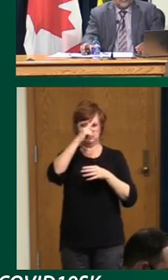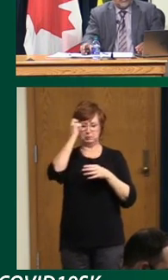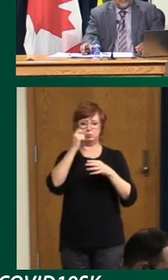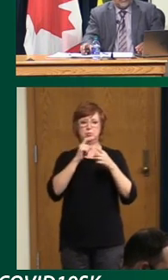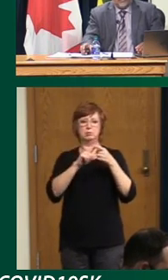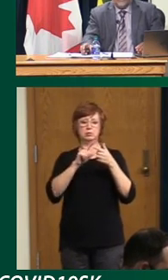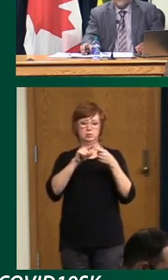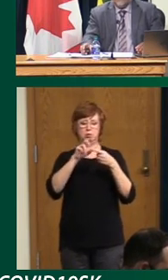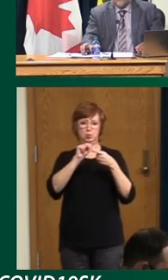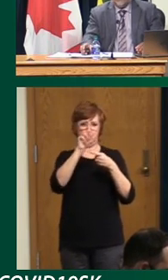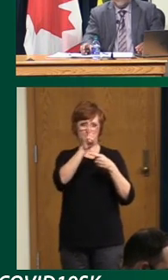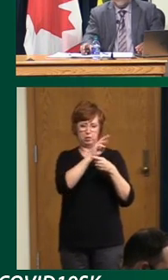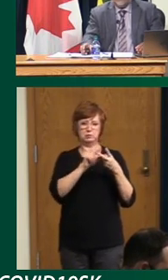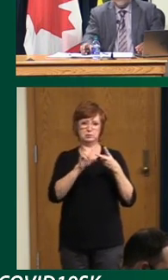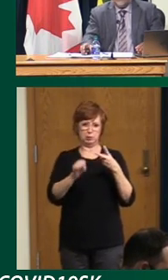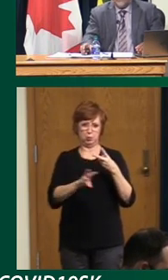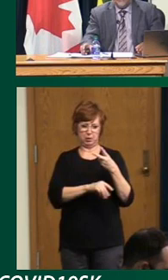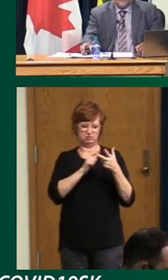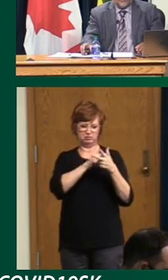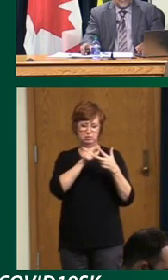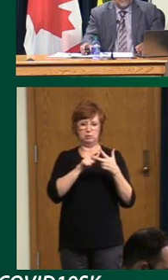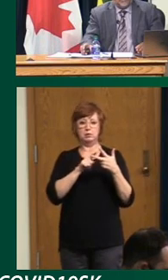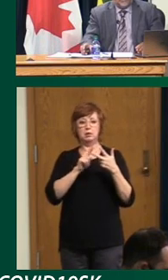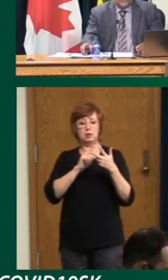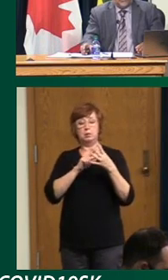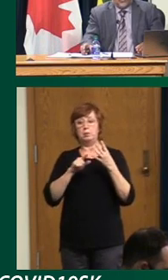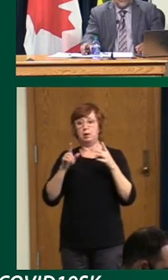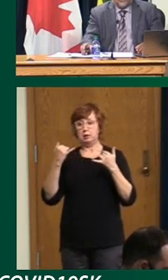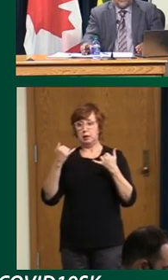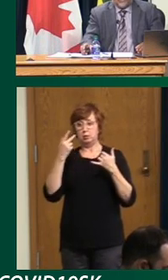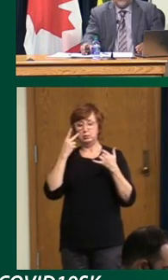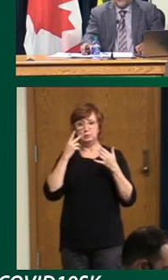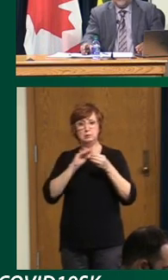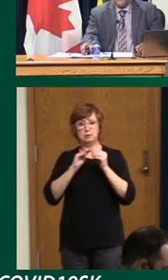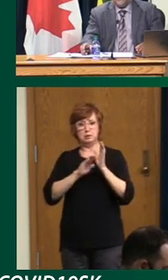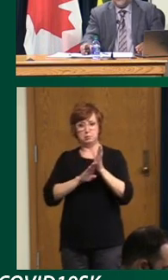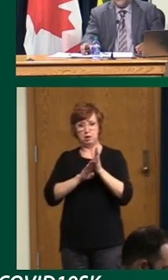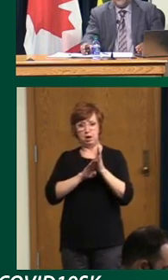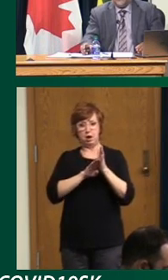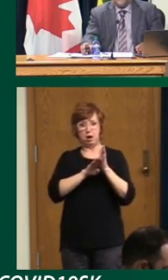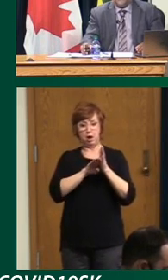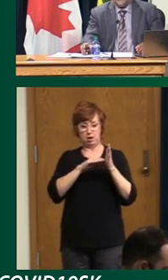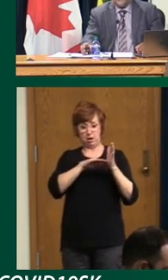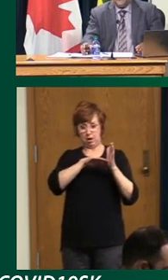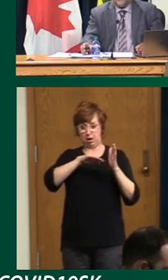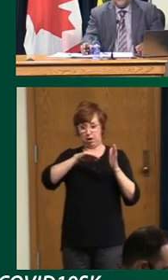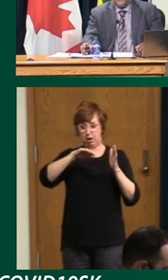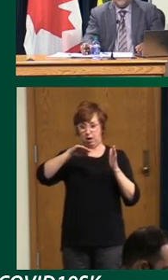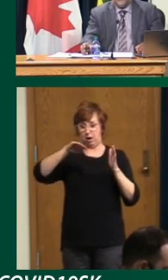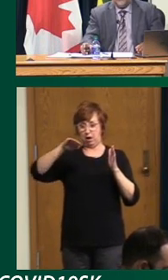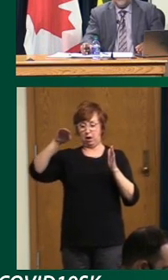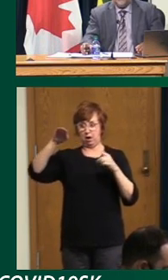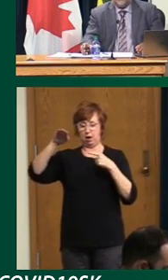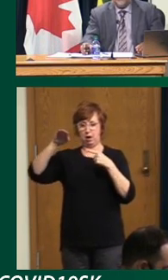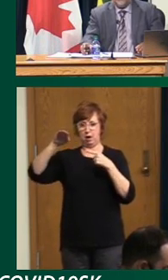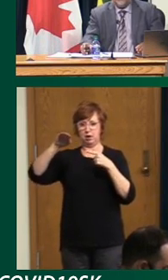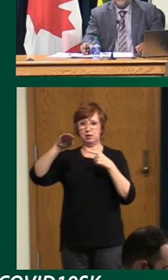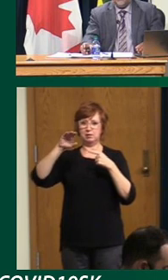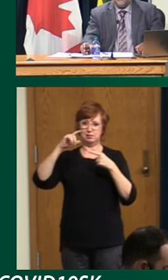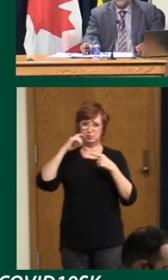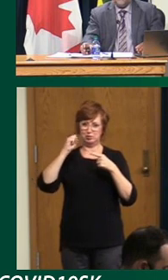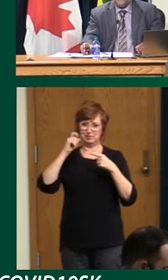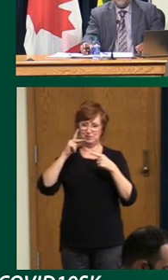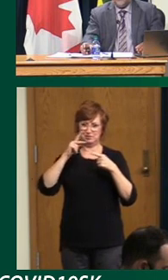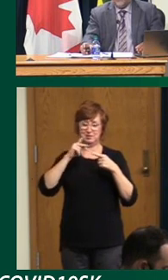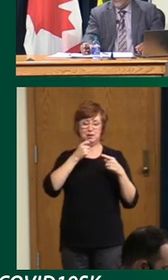last 6 to 7 weeks, we can see a sustained increase throughout Saskatchewan, and this is really our first real wave. For many jurisdictions,